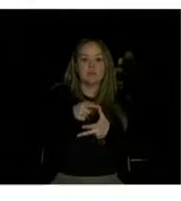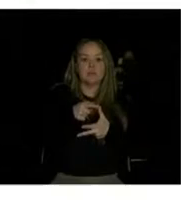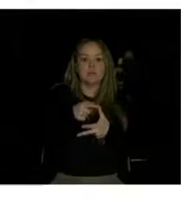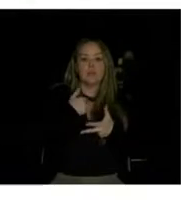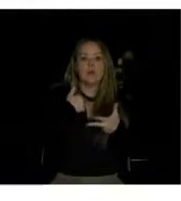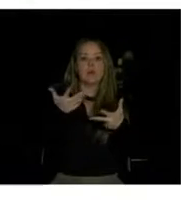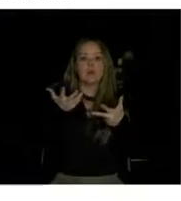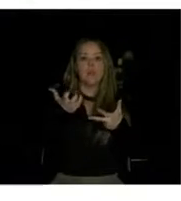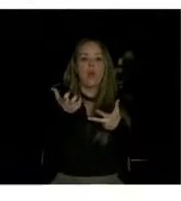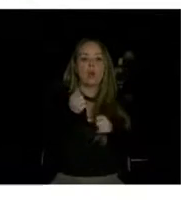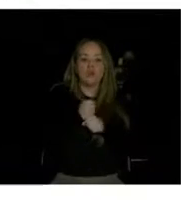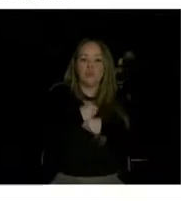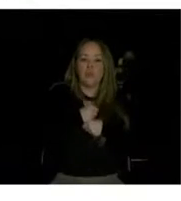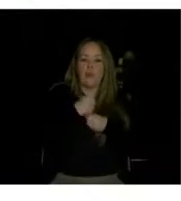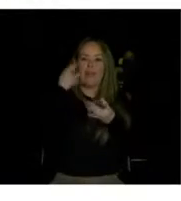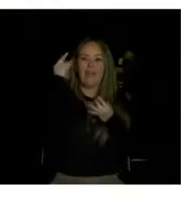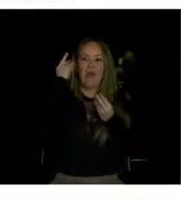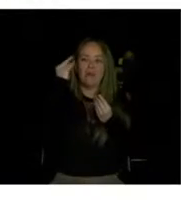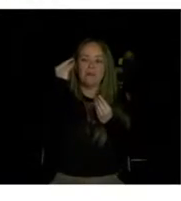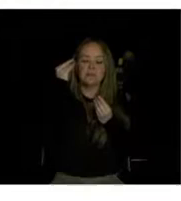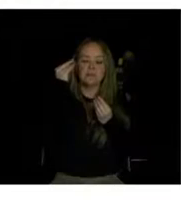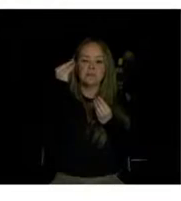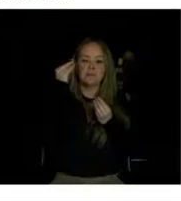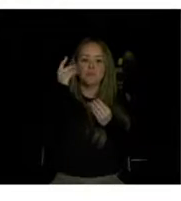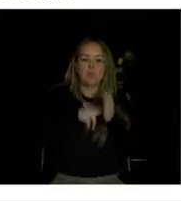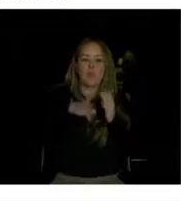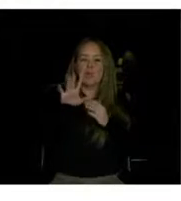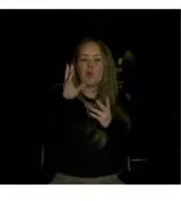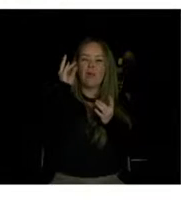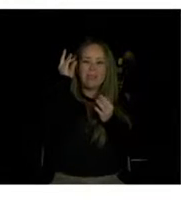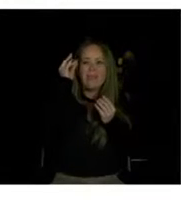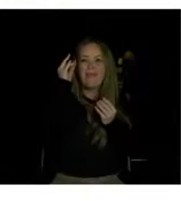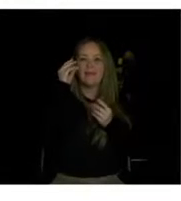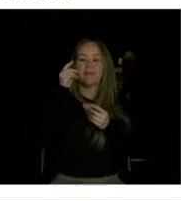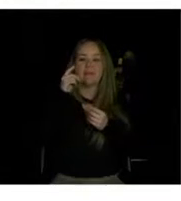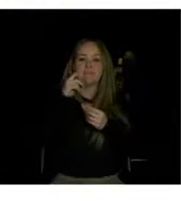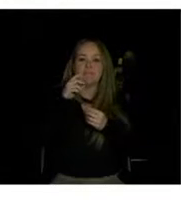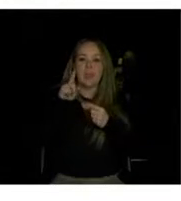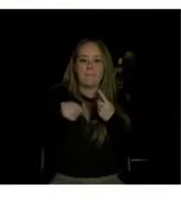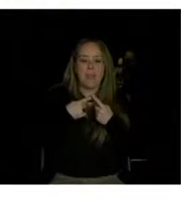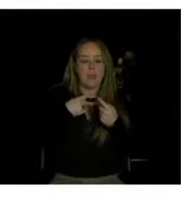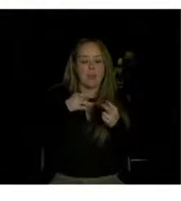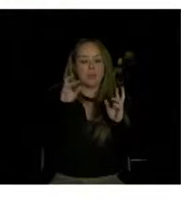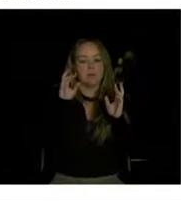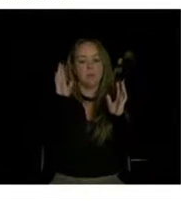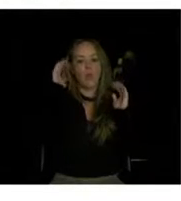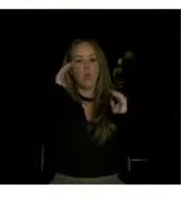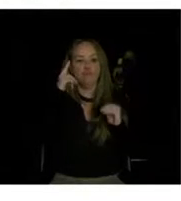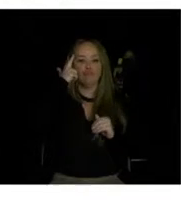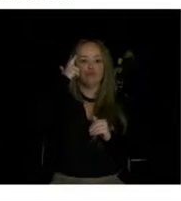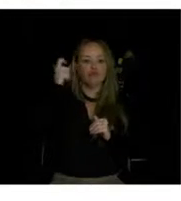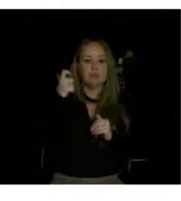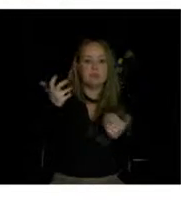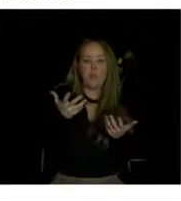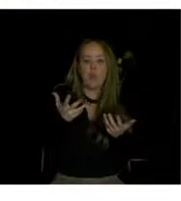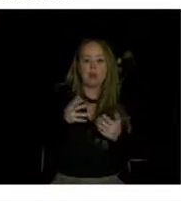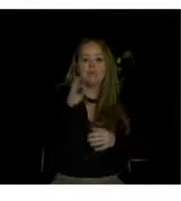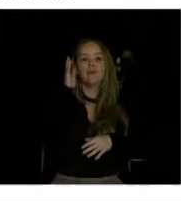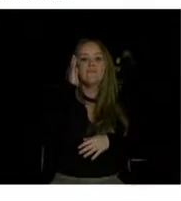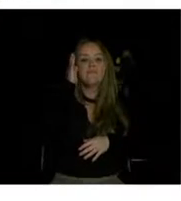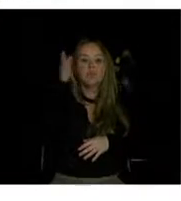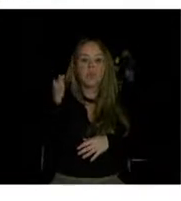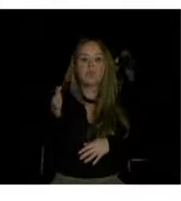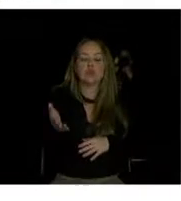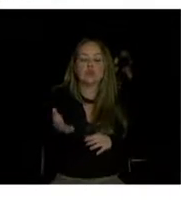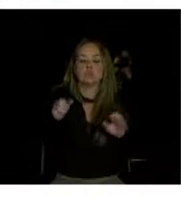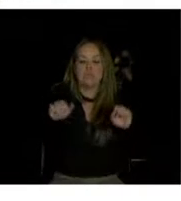First of all, we want to generate thoughts. What is your thinking around these hopes and dreams and what the future and